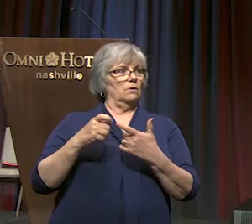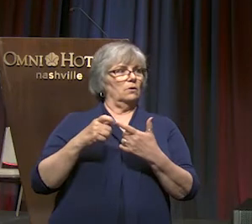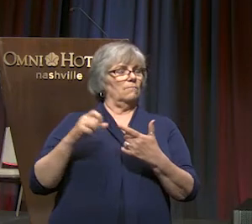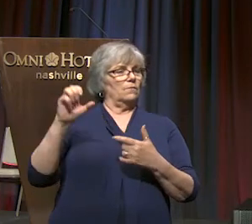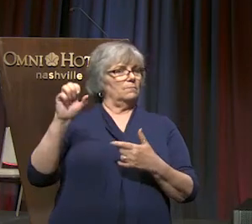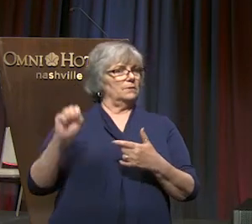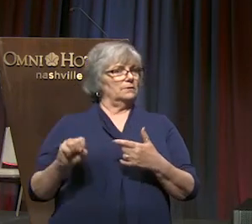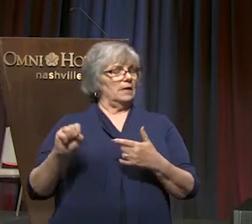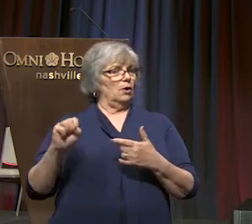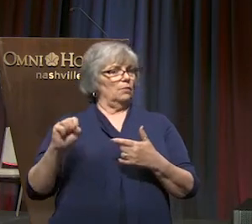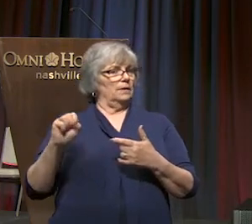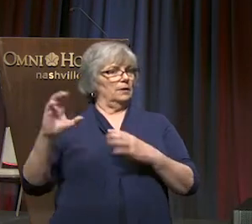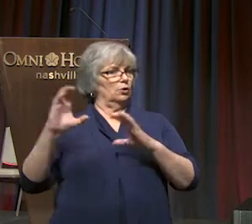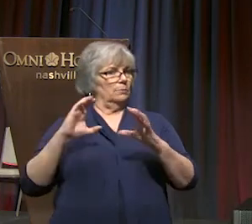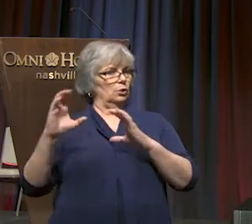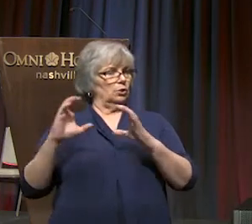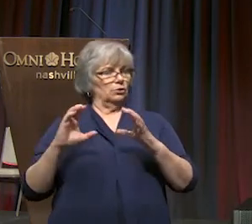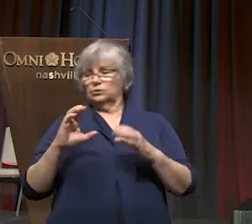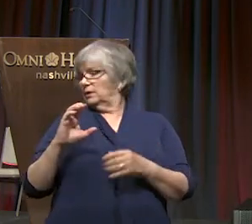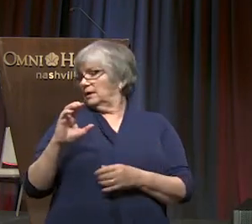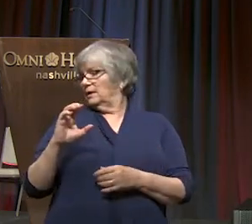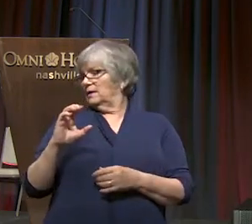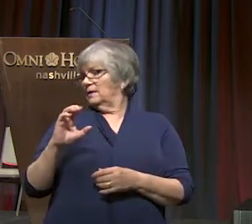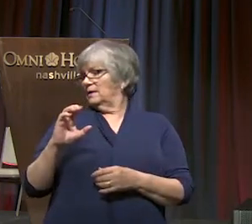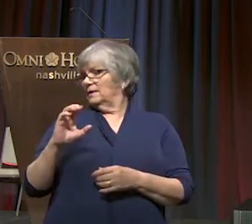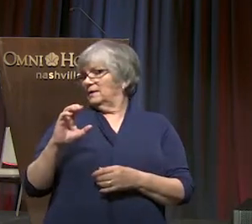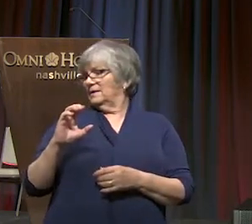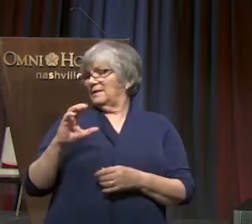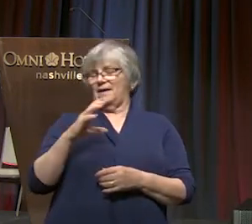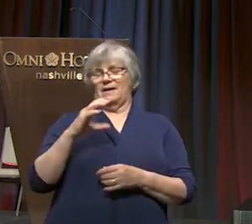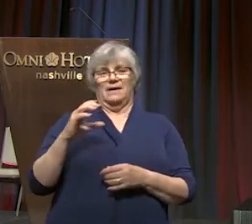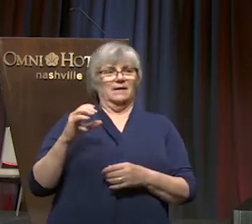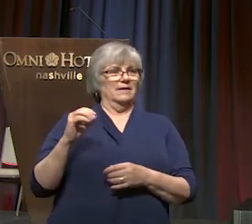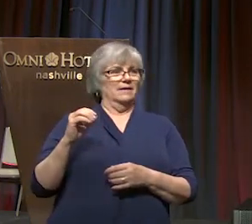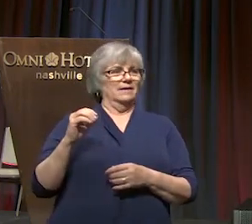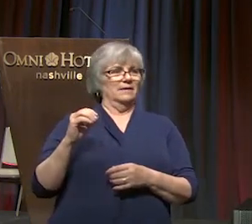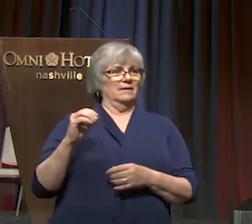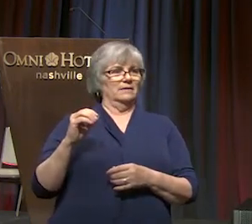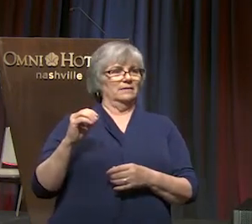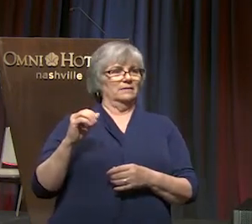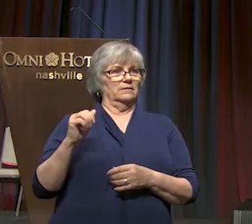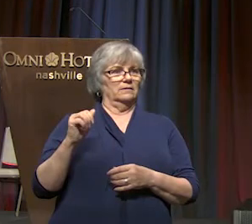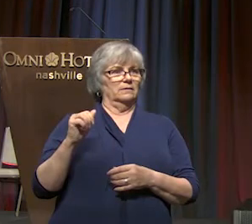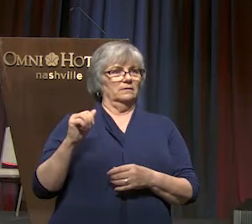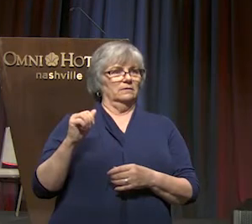of Communication, North Katanga Episcopal Area.